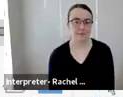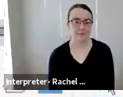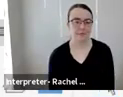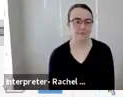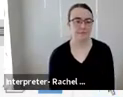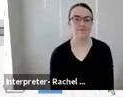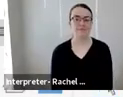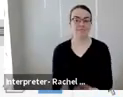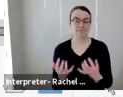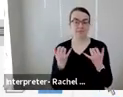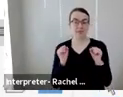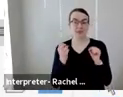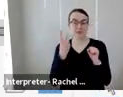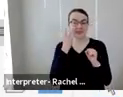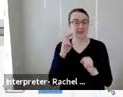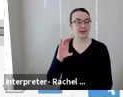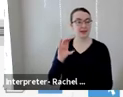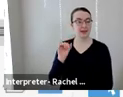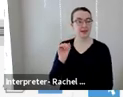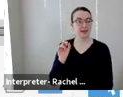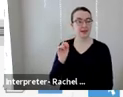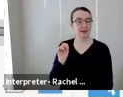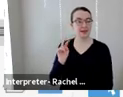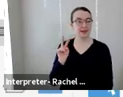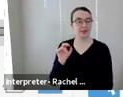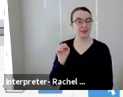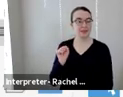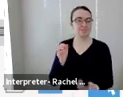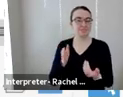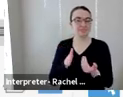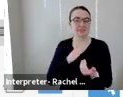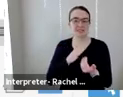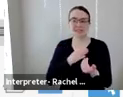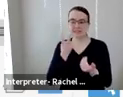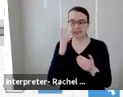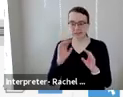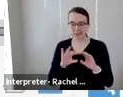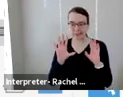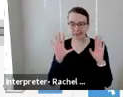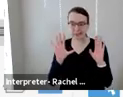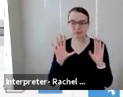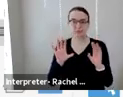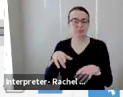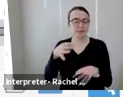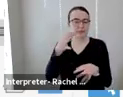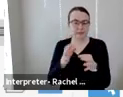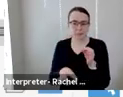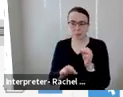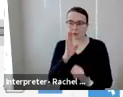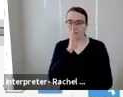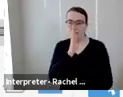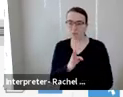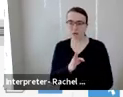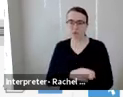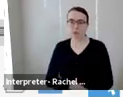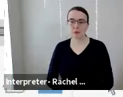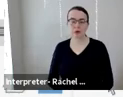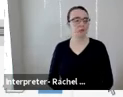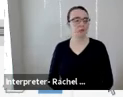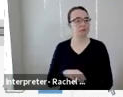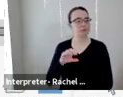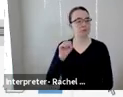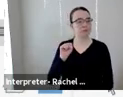you can see those canvases are very easy to see. And it's simple, straightforward. They're scaled